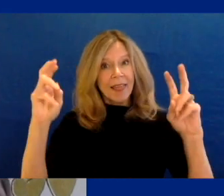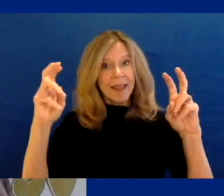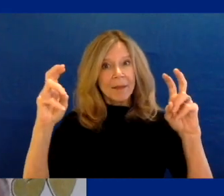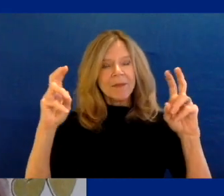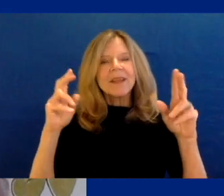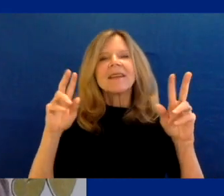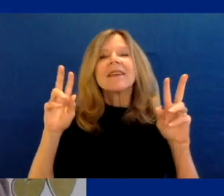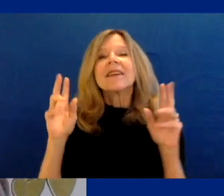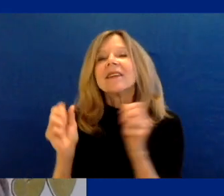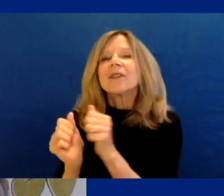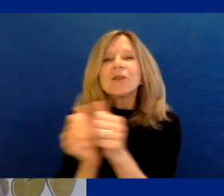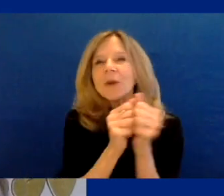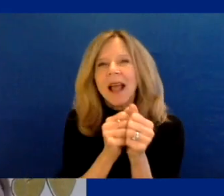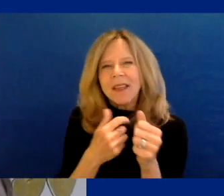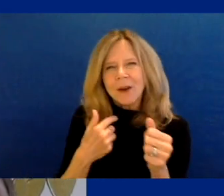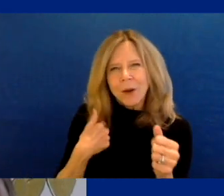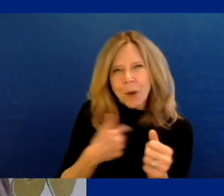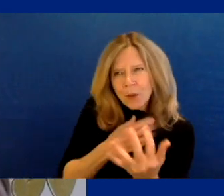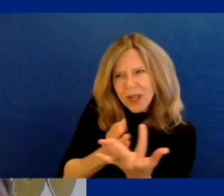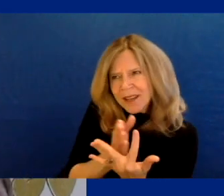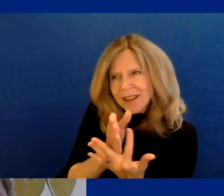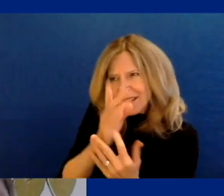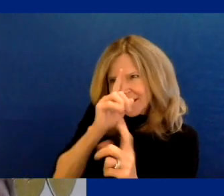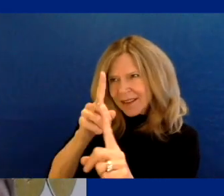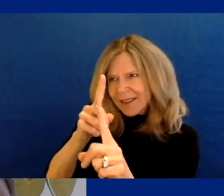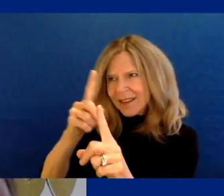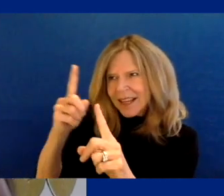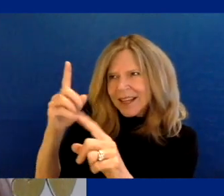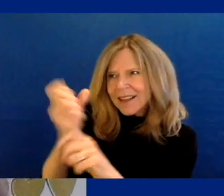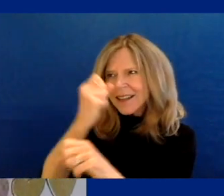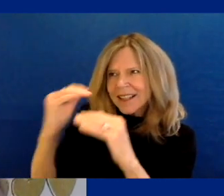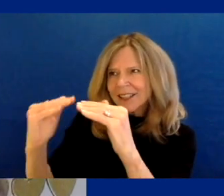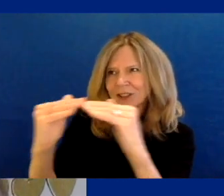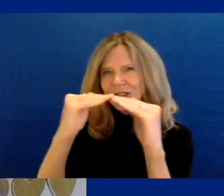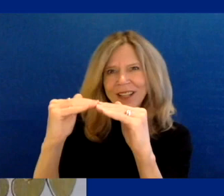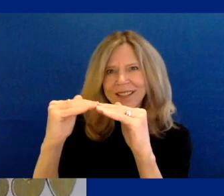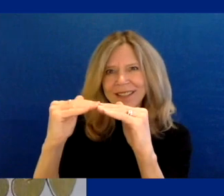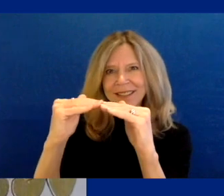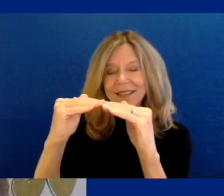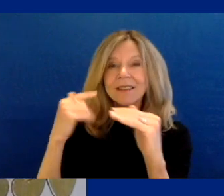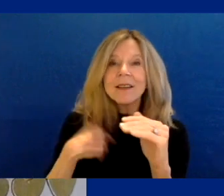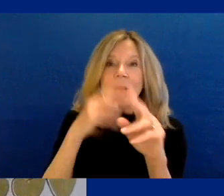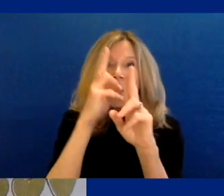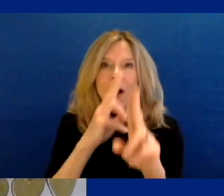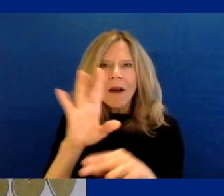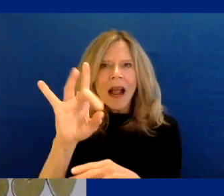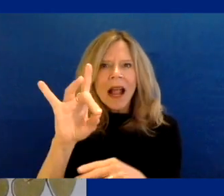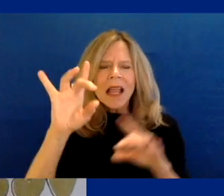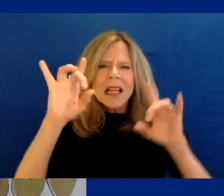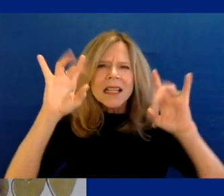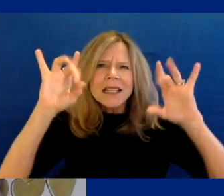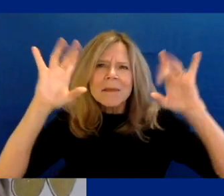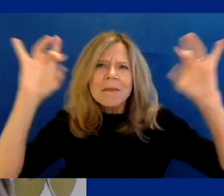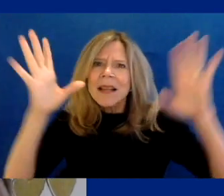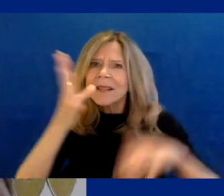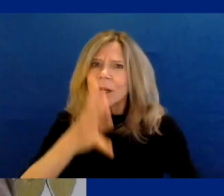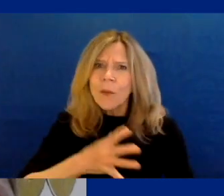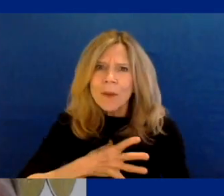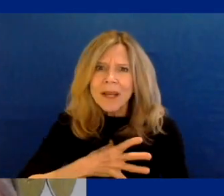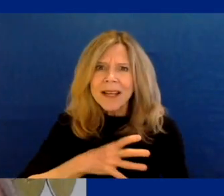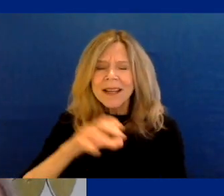theme. Together, we journey to justice. We are honoring 8 amazing women who are on this journey with